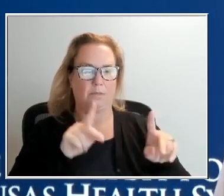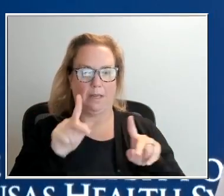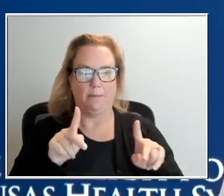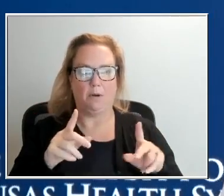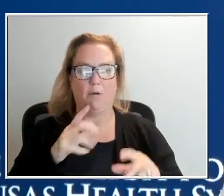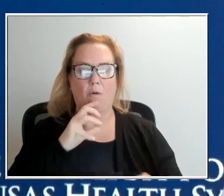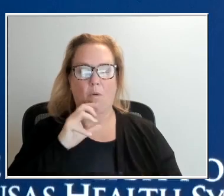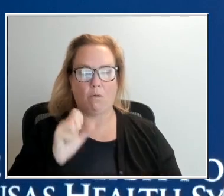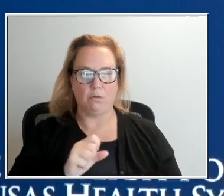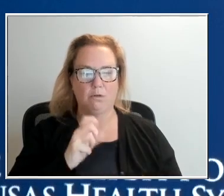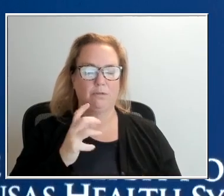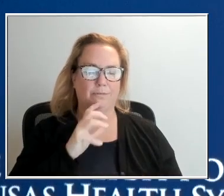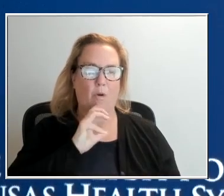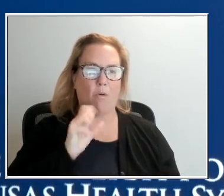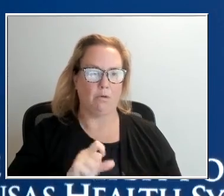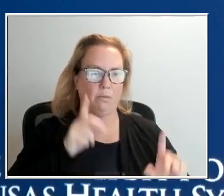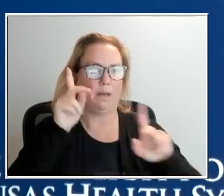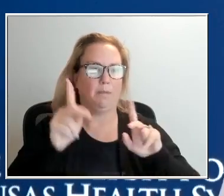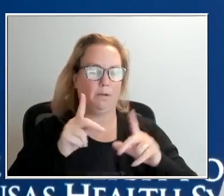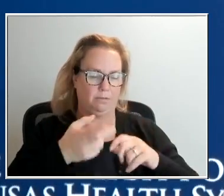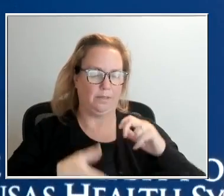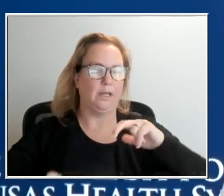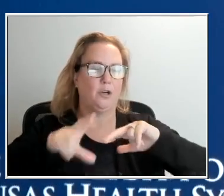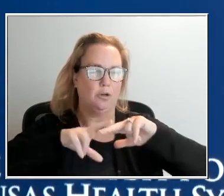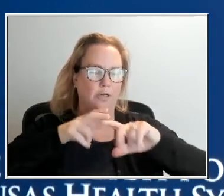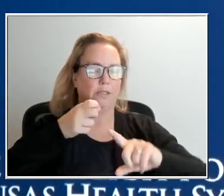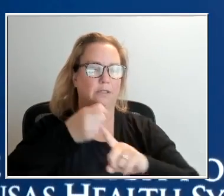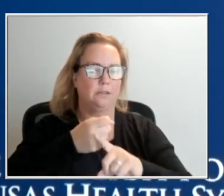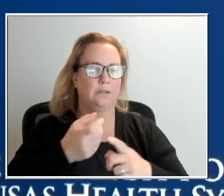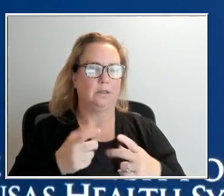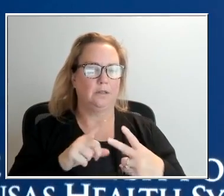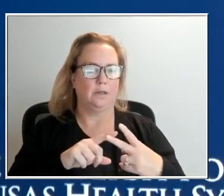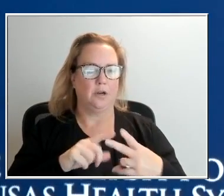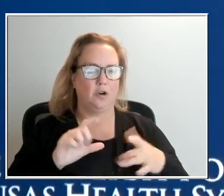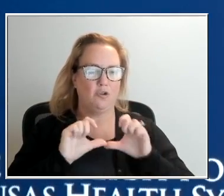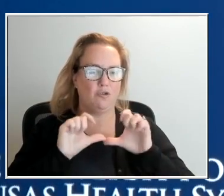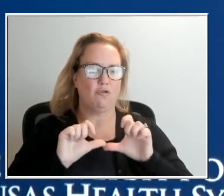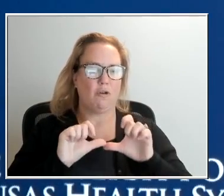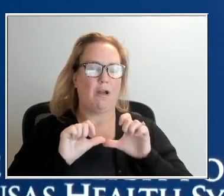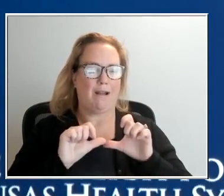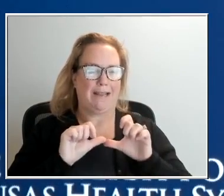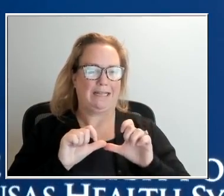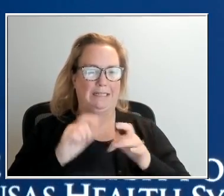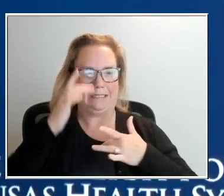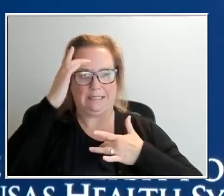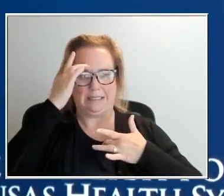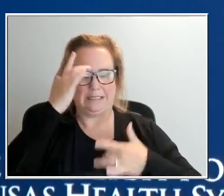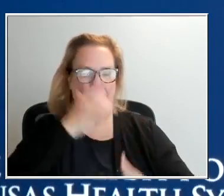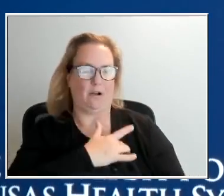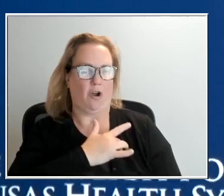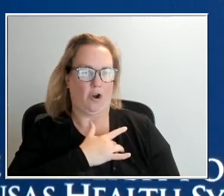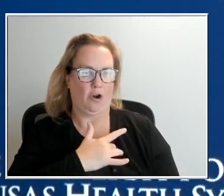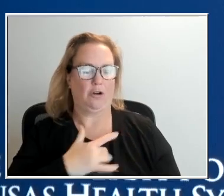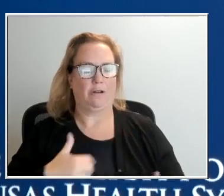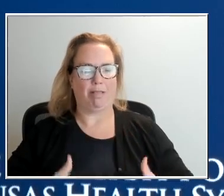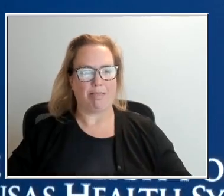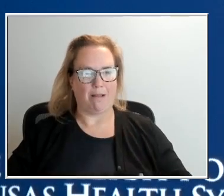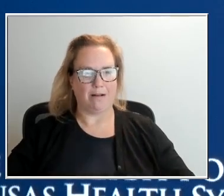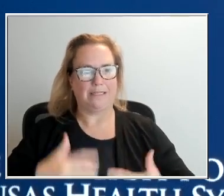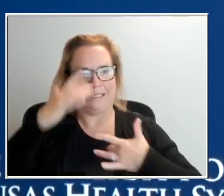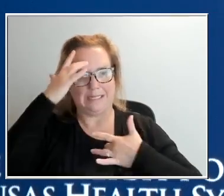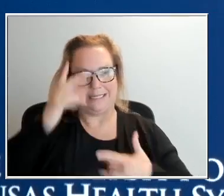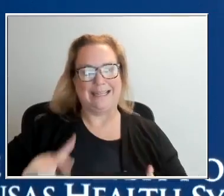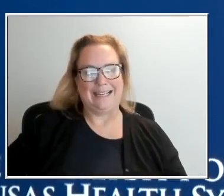has always proven to be an increased risk factor. Those people with chronic comorbid conditions, especially heart disease, lung disease, kidney disease